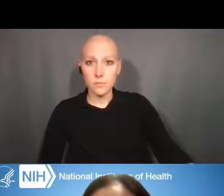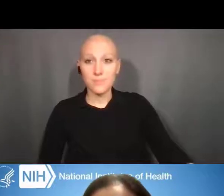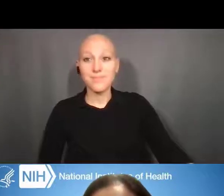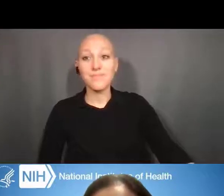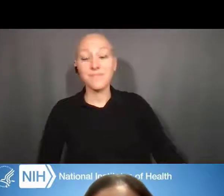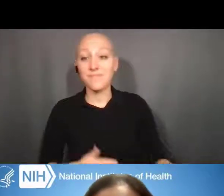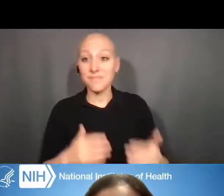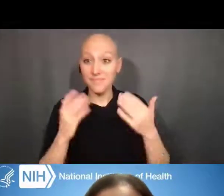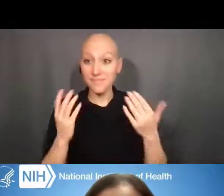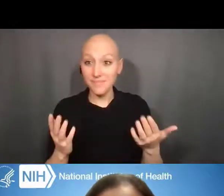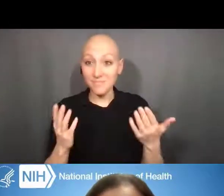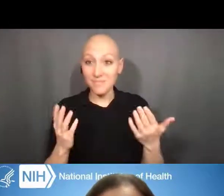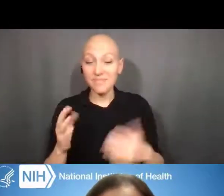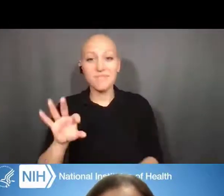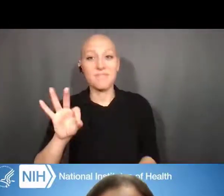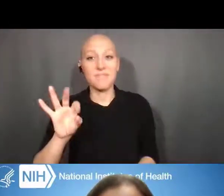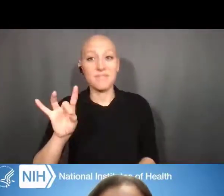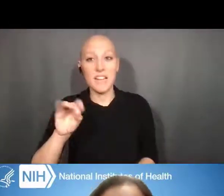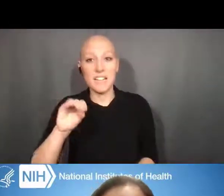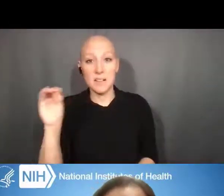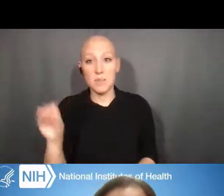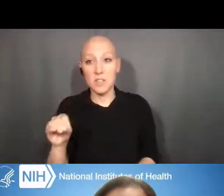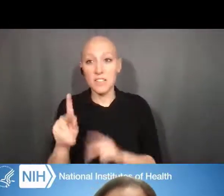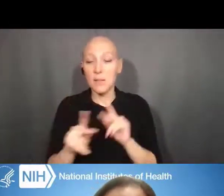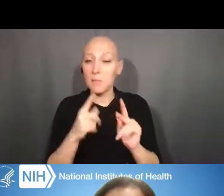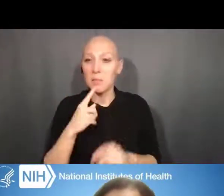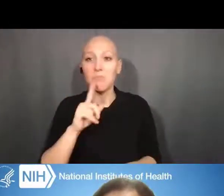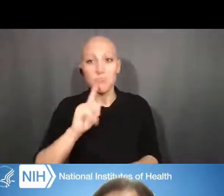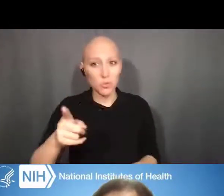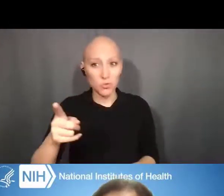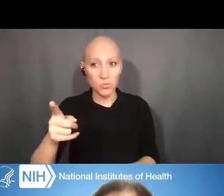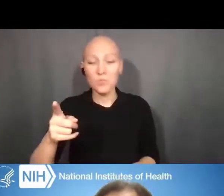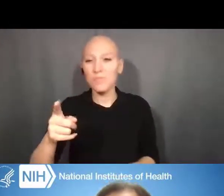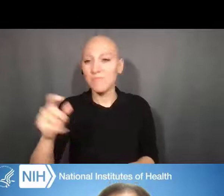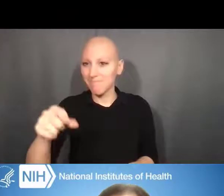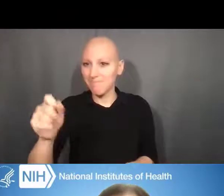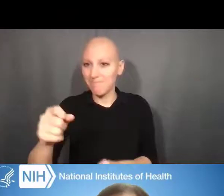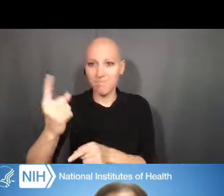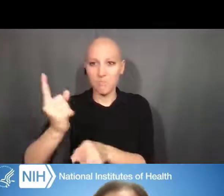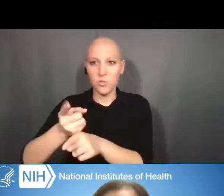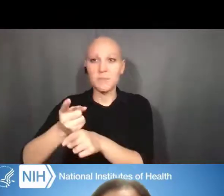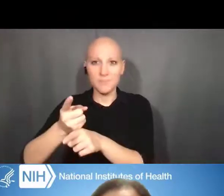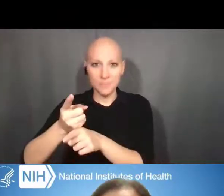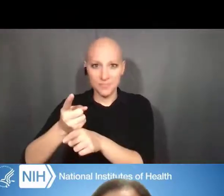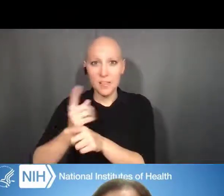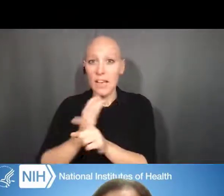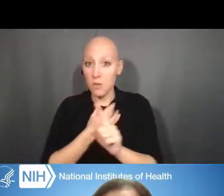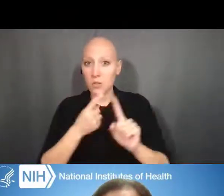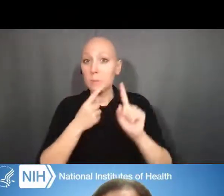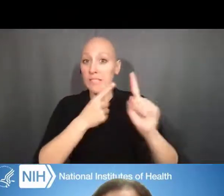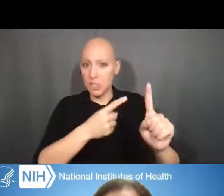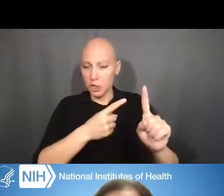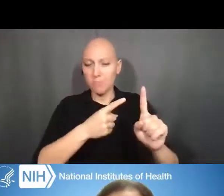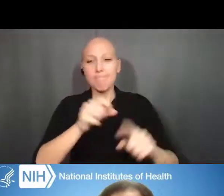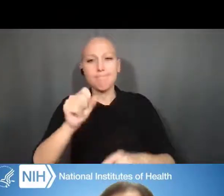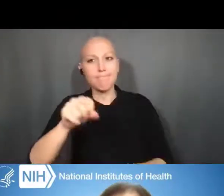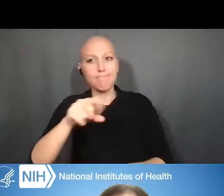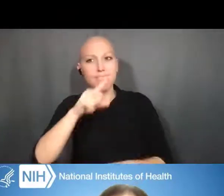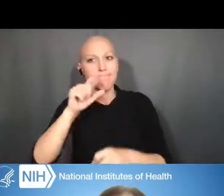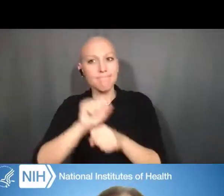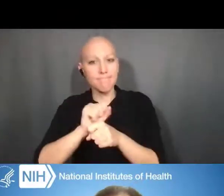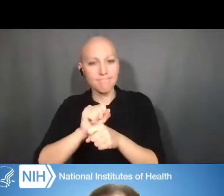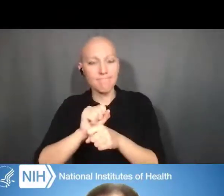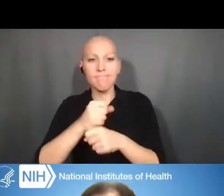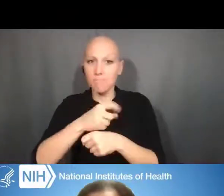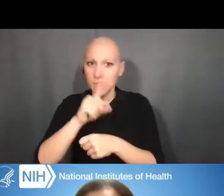So we have 98% of the folks say it's true, and that's correct. Our mission is to ensure the humane care